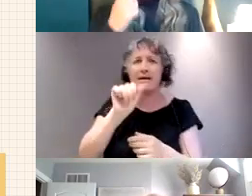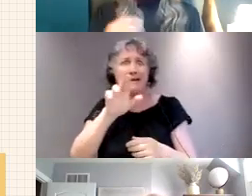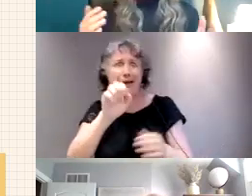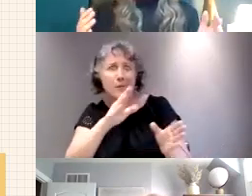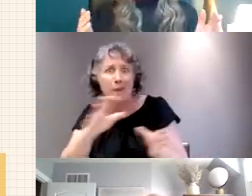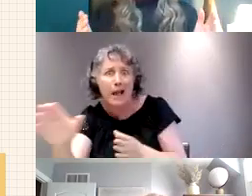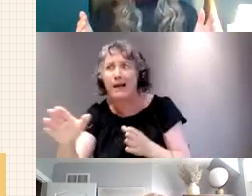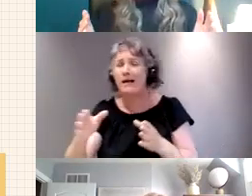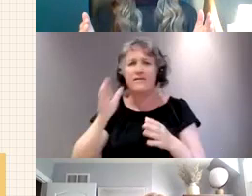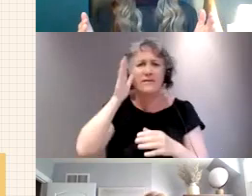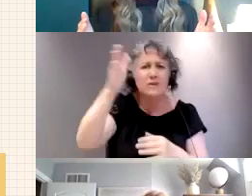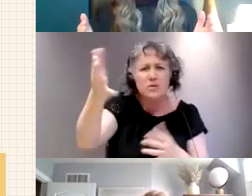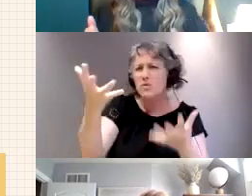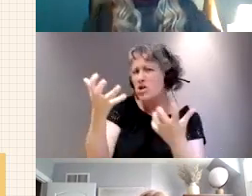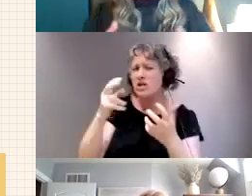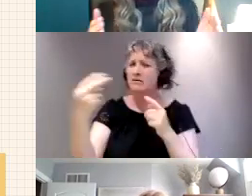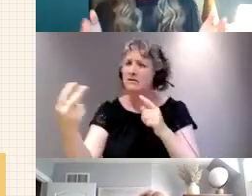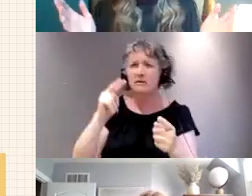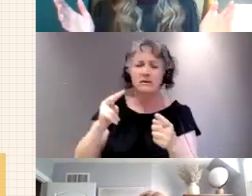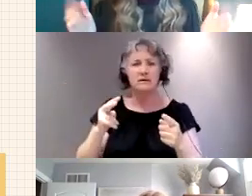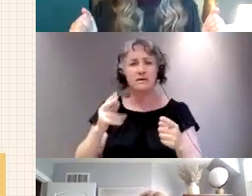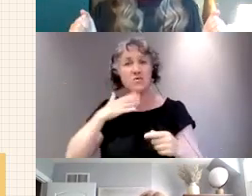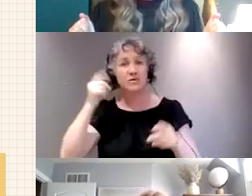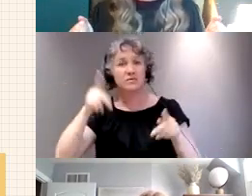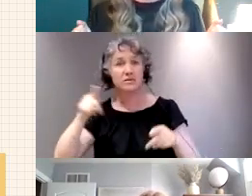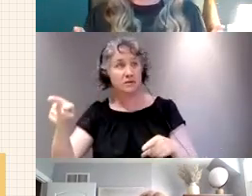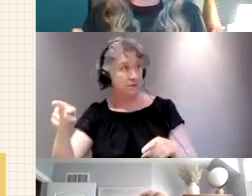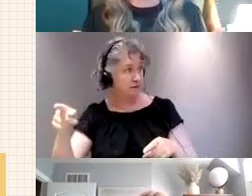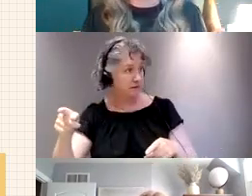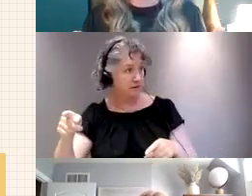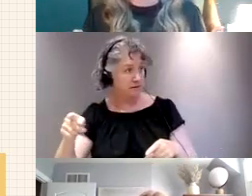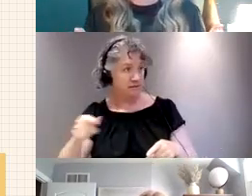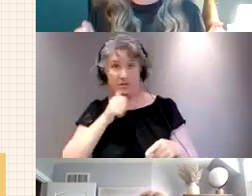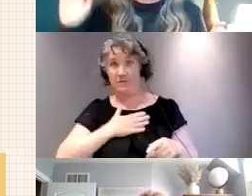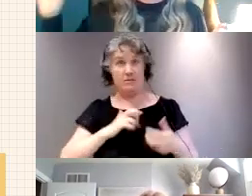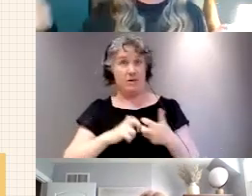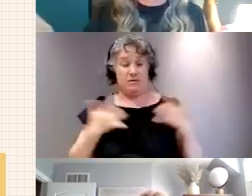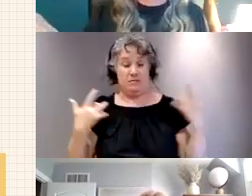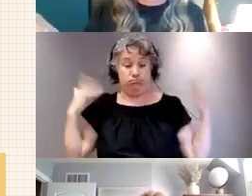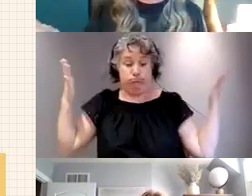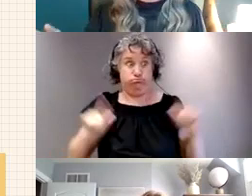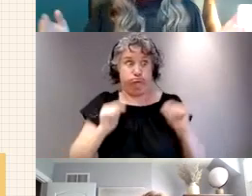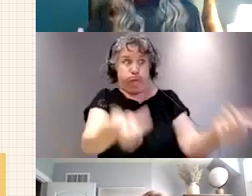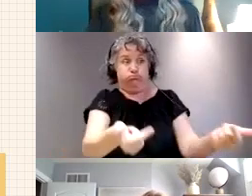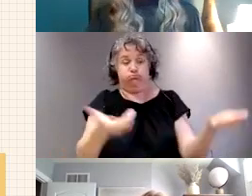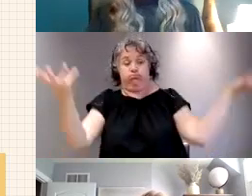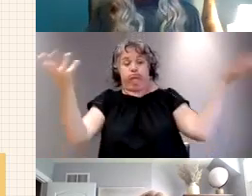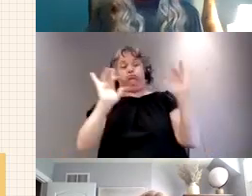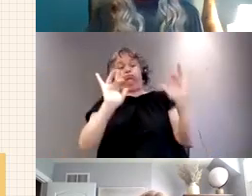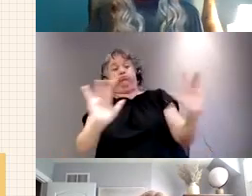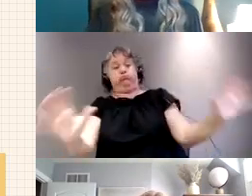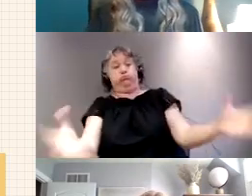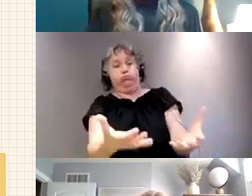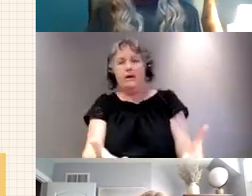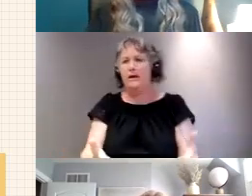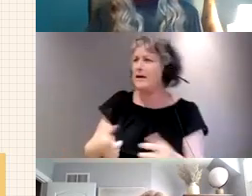the decisions are made. And I often hear the older adult go, it won't be my problem. Family can fight. I'm like, but you don't want